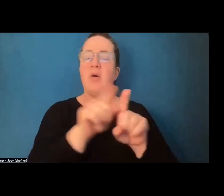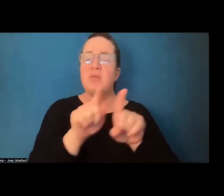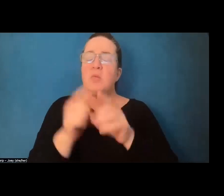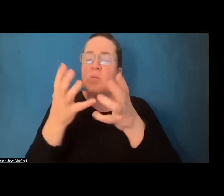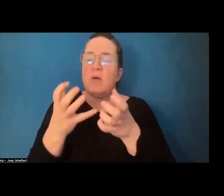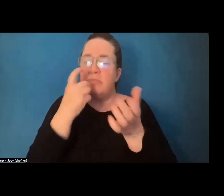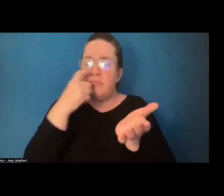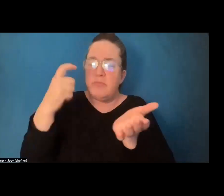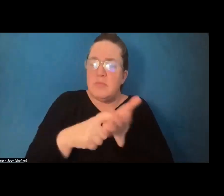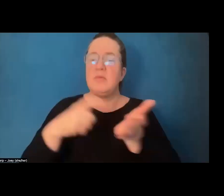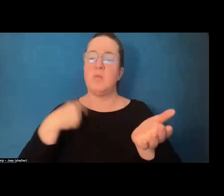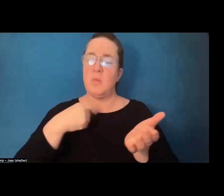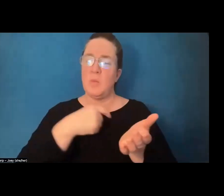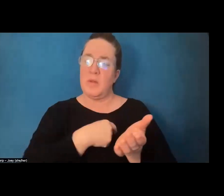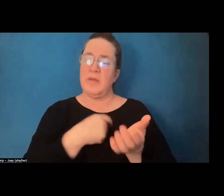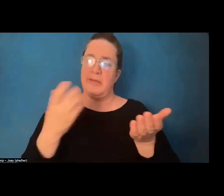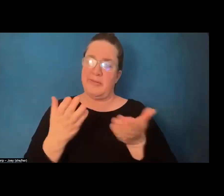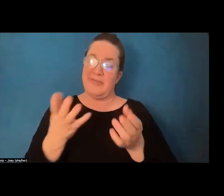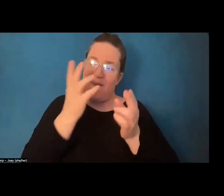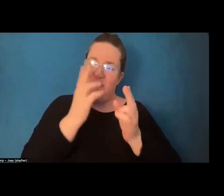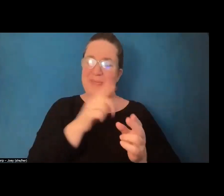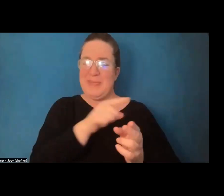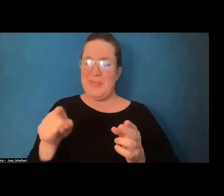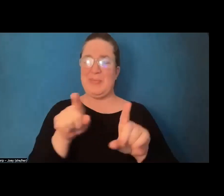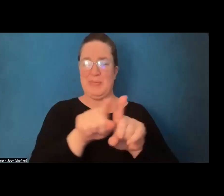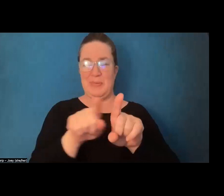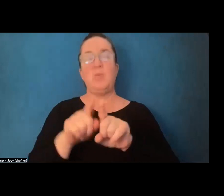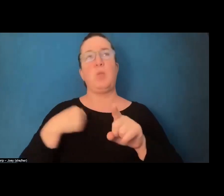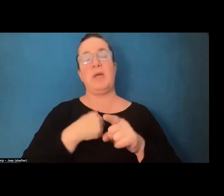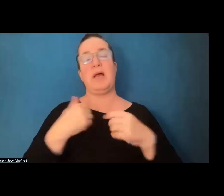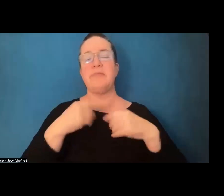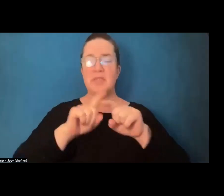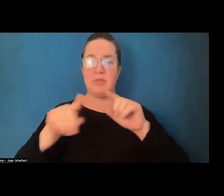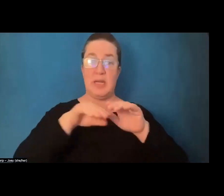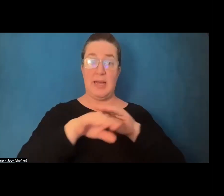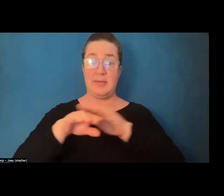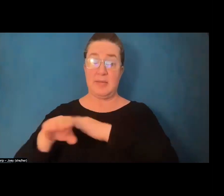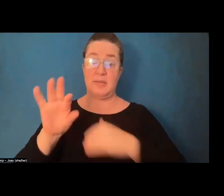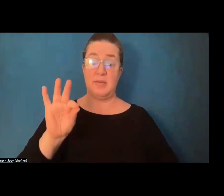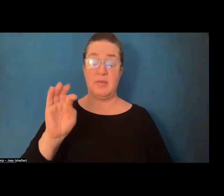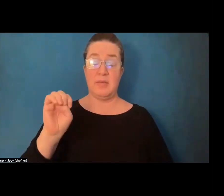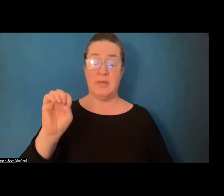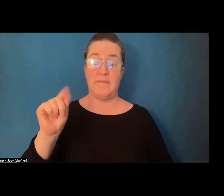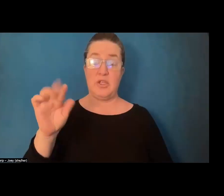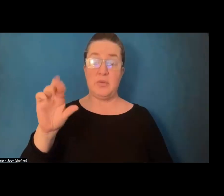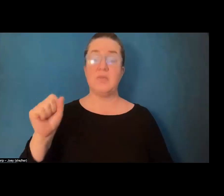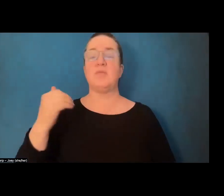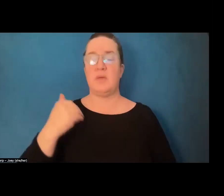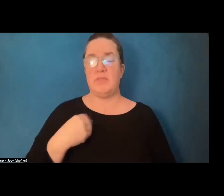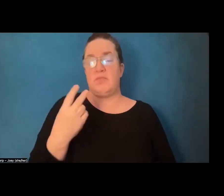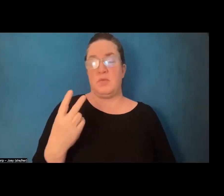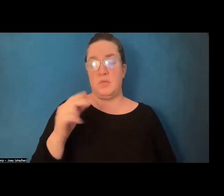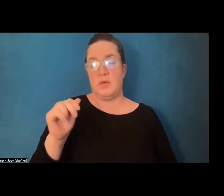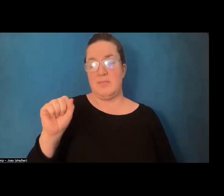To make today's event more accessible, we have a number of accessibility features. We are joined by 2 ASL interpreters who will be spotlit